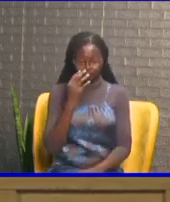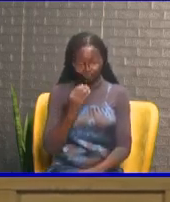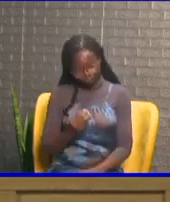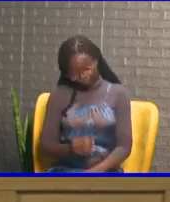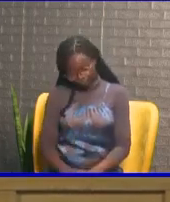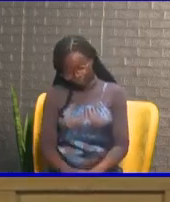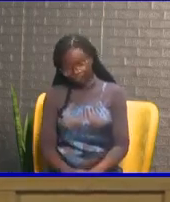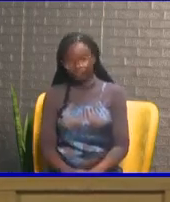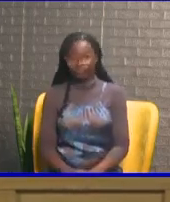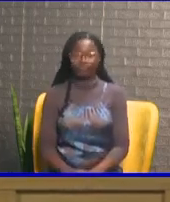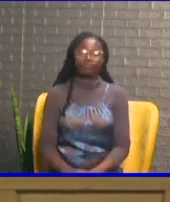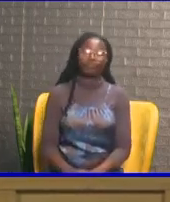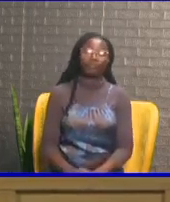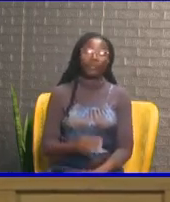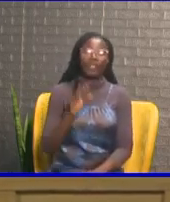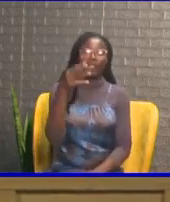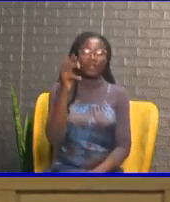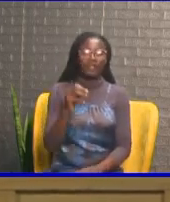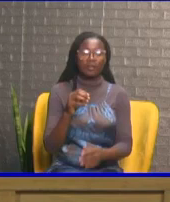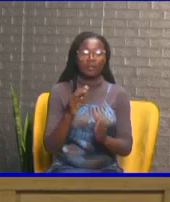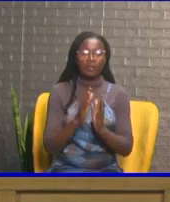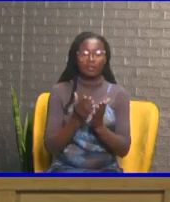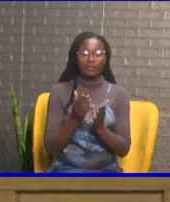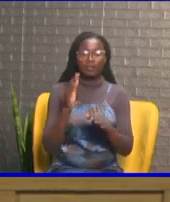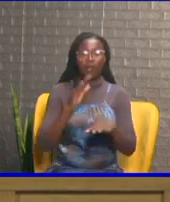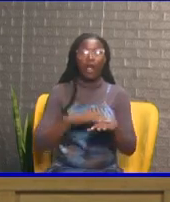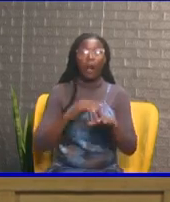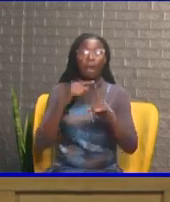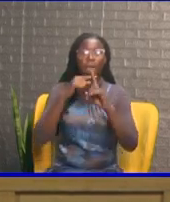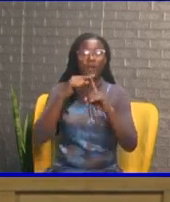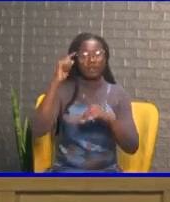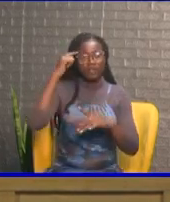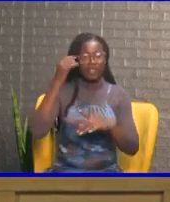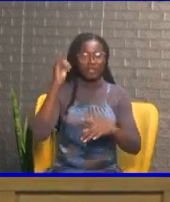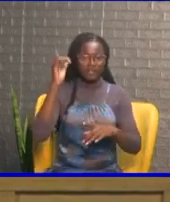Give them a book on positive thinking, they'll be reading it. Shoe bread.